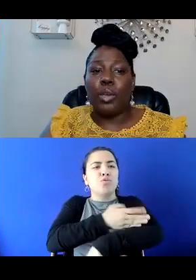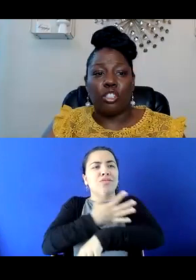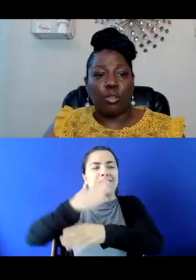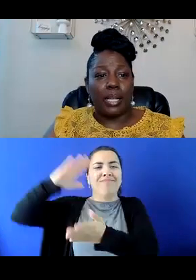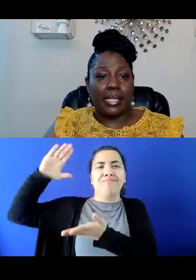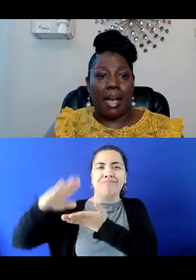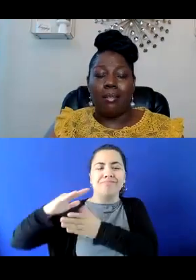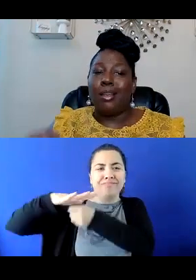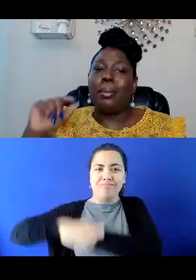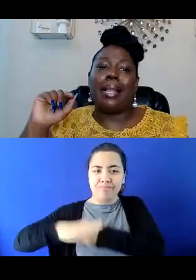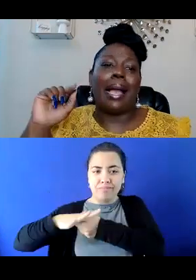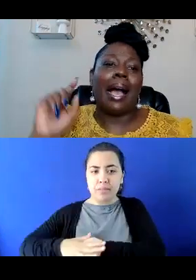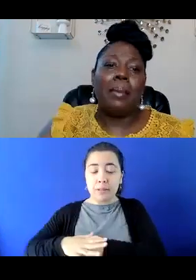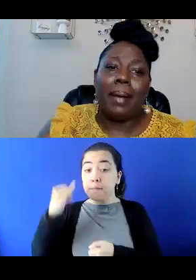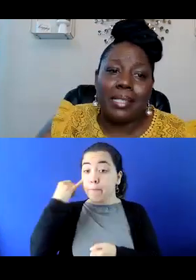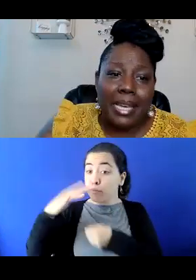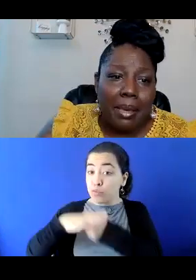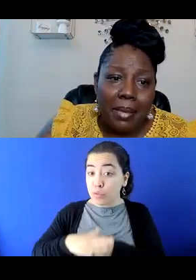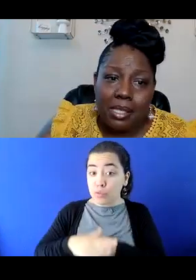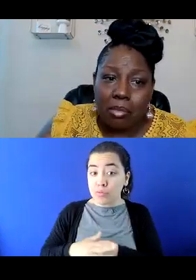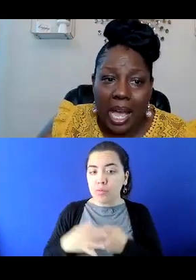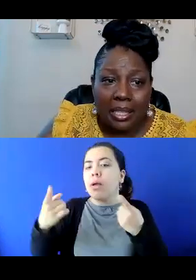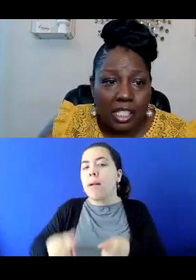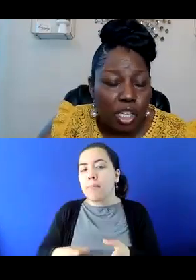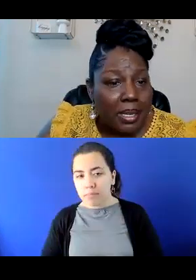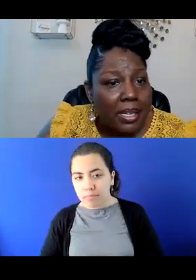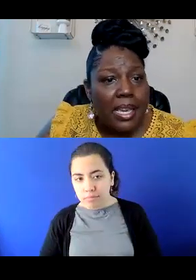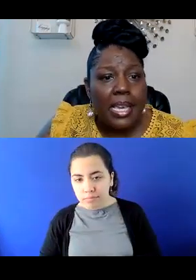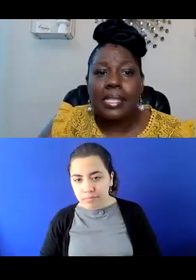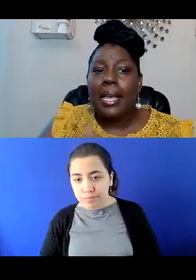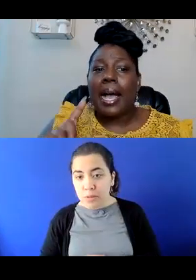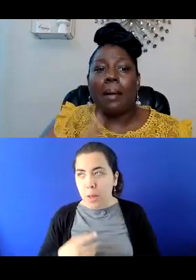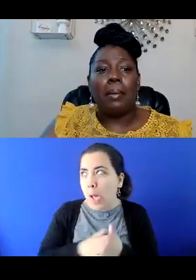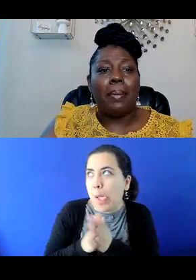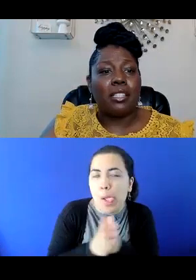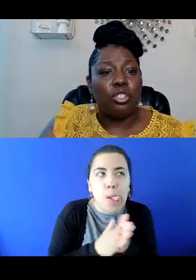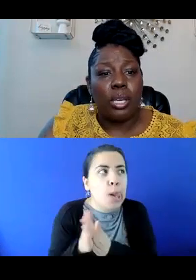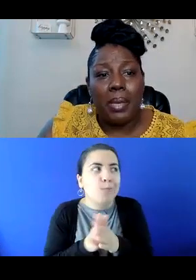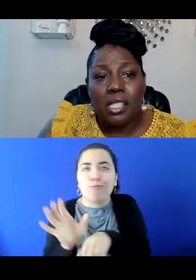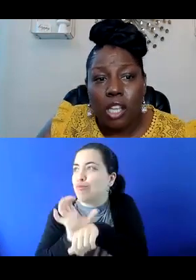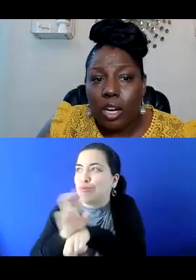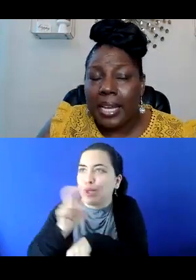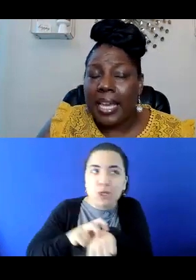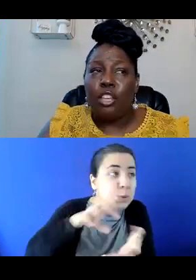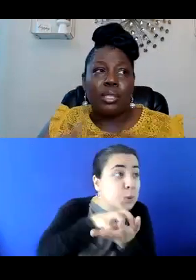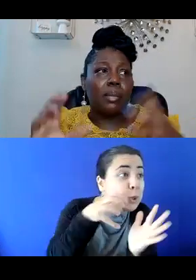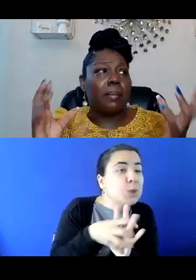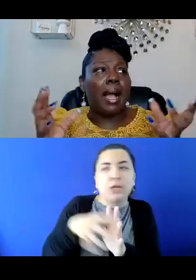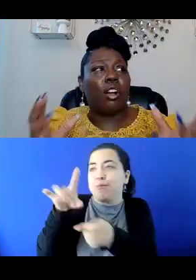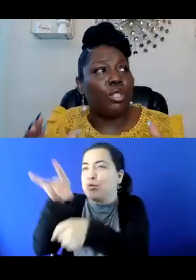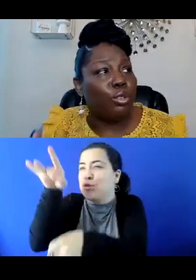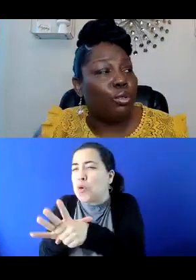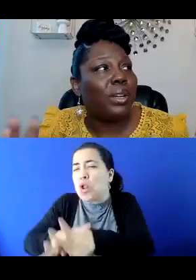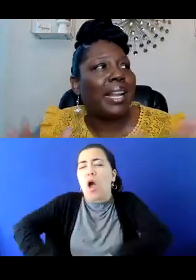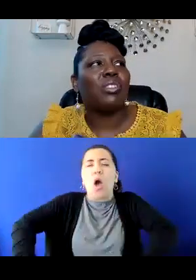happens when we are stressed out? Be like, I'm about to eat me some chocolate chip cookies. I'm about to drink me a soda. It used to be